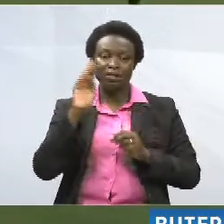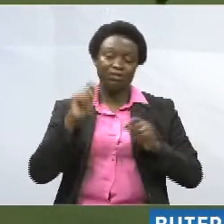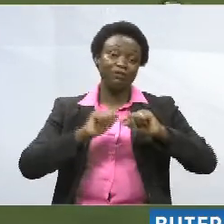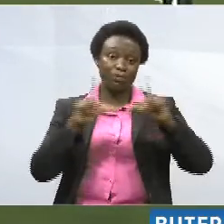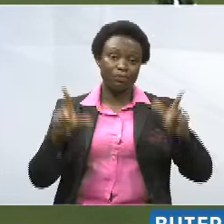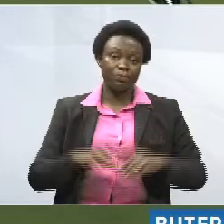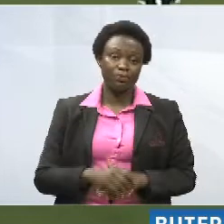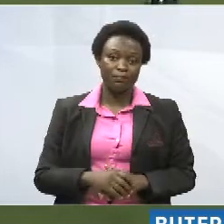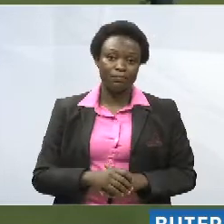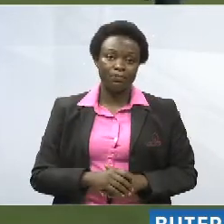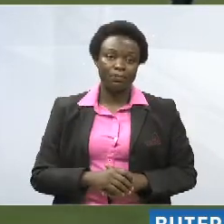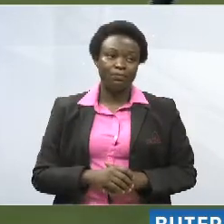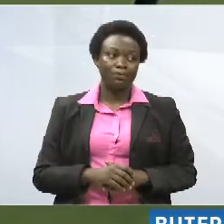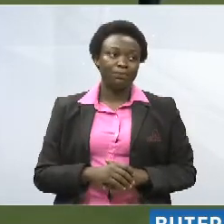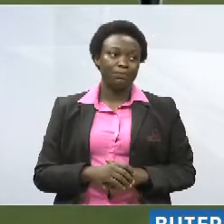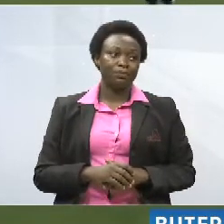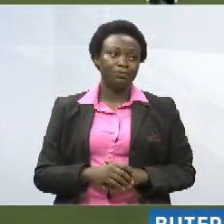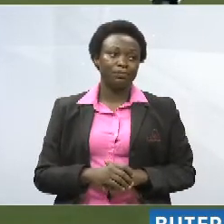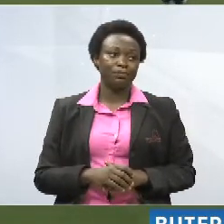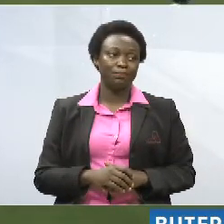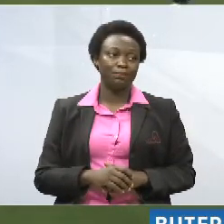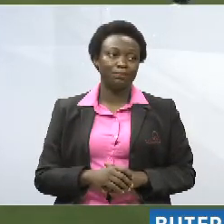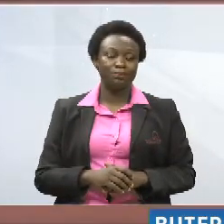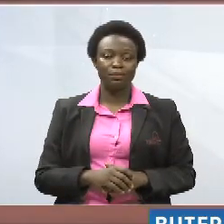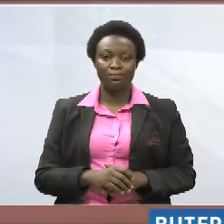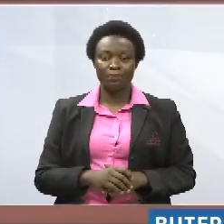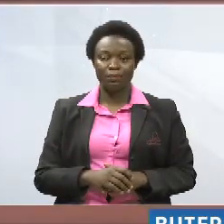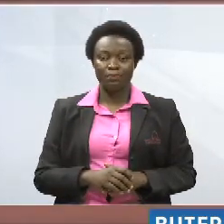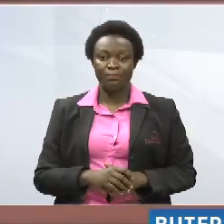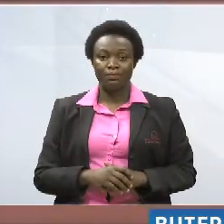Wow.